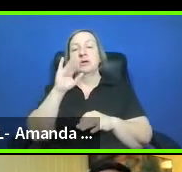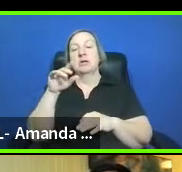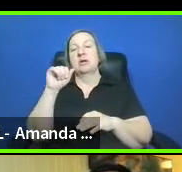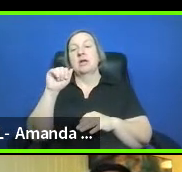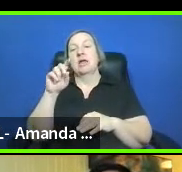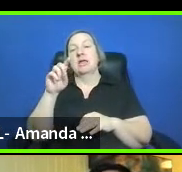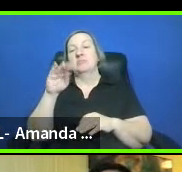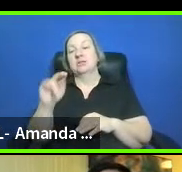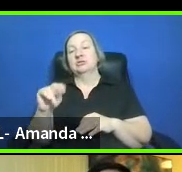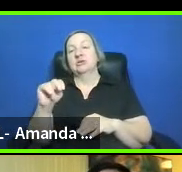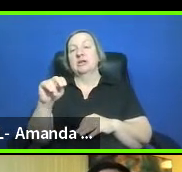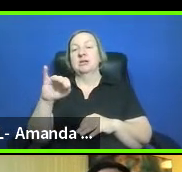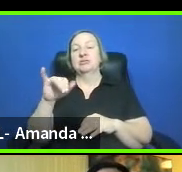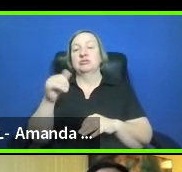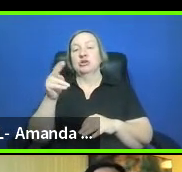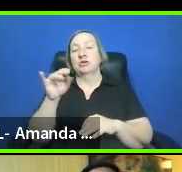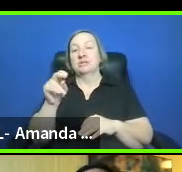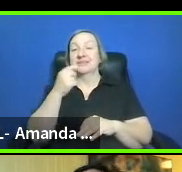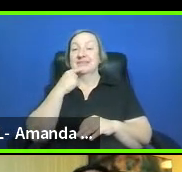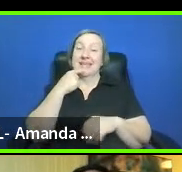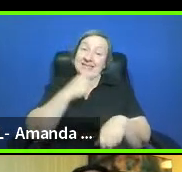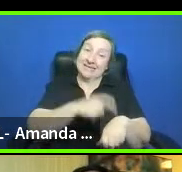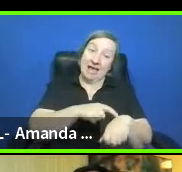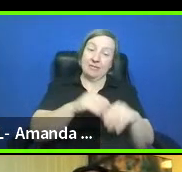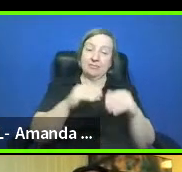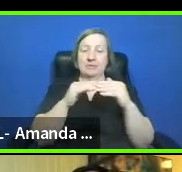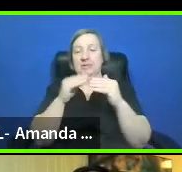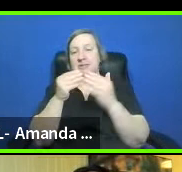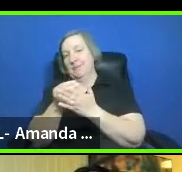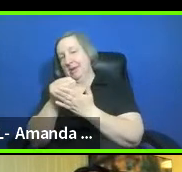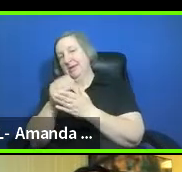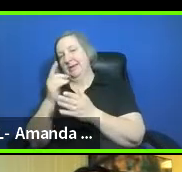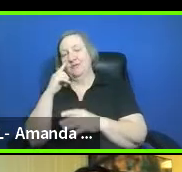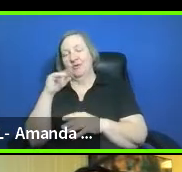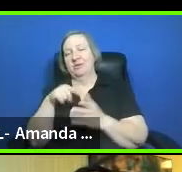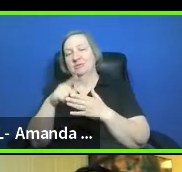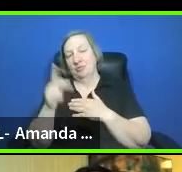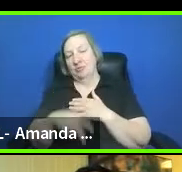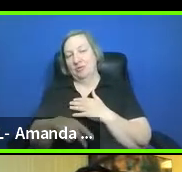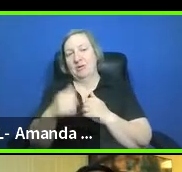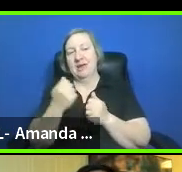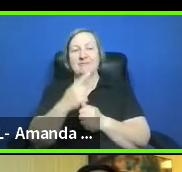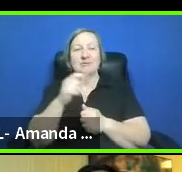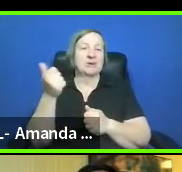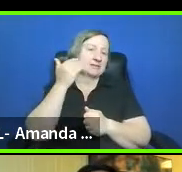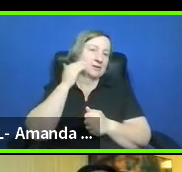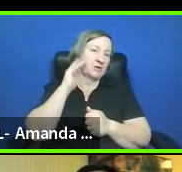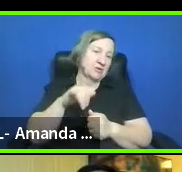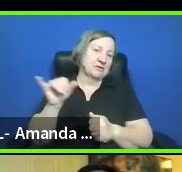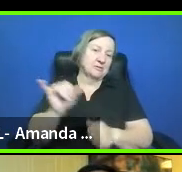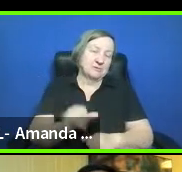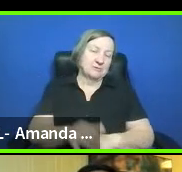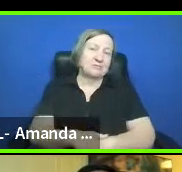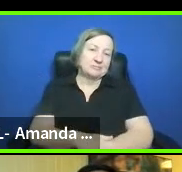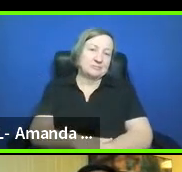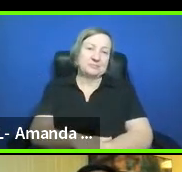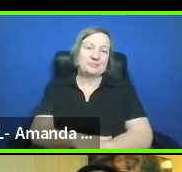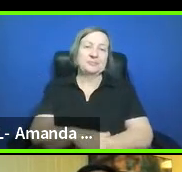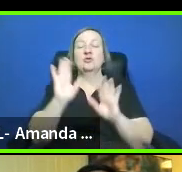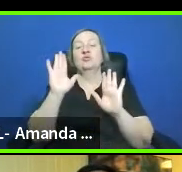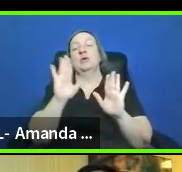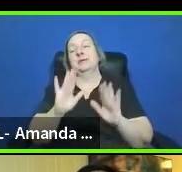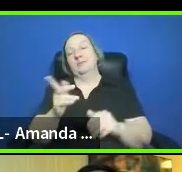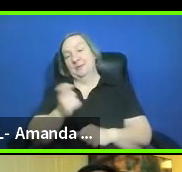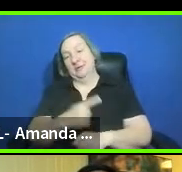time literally is money on this program. And I think everybody else realizes that as well. But great question.